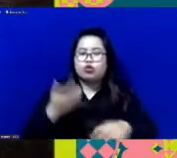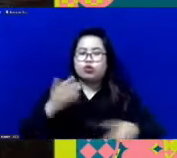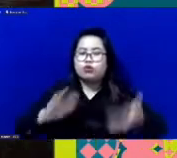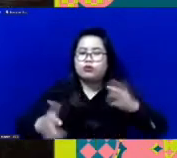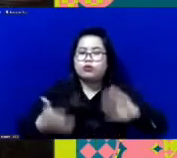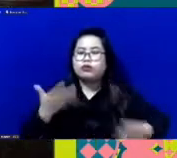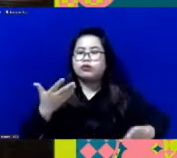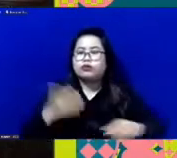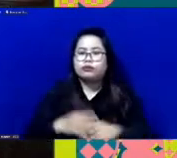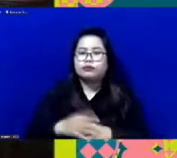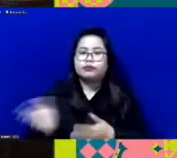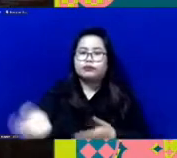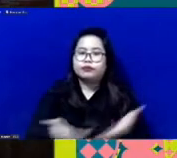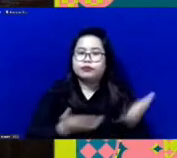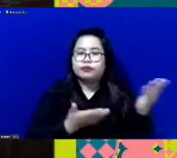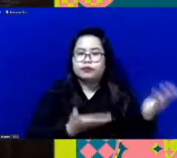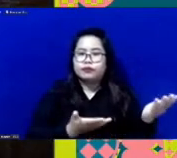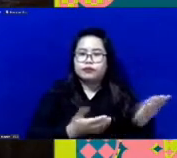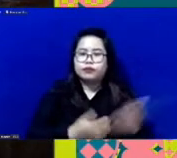Performance.